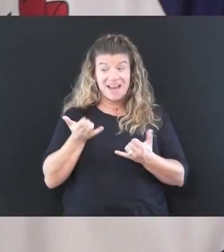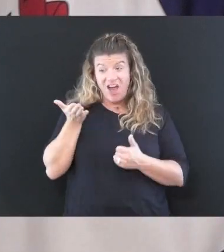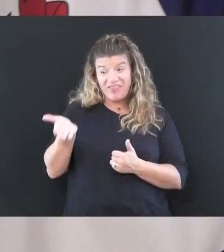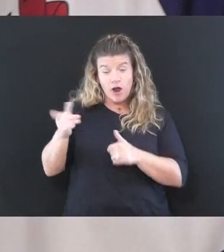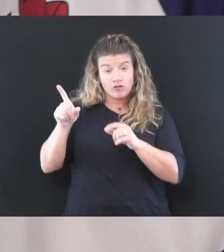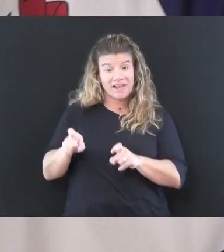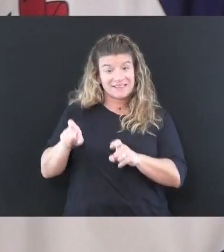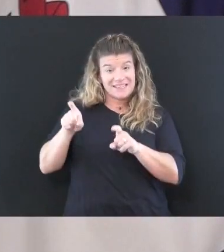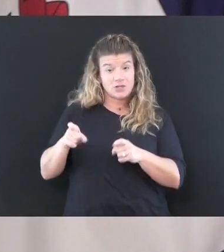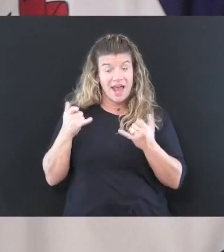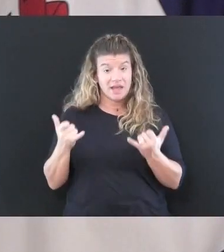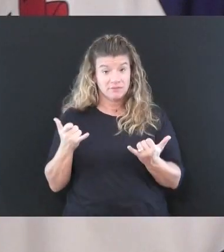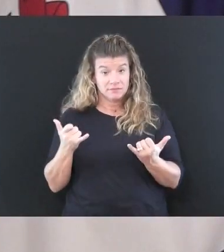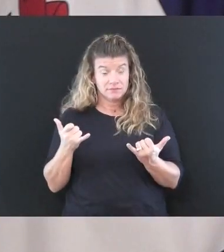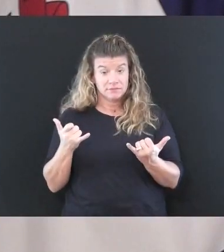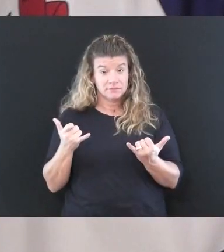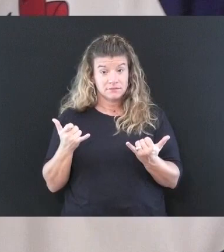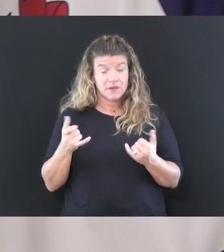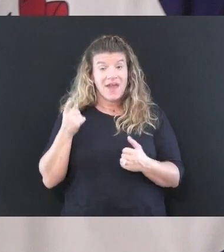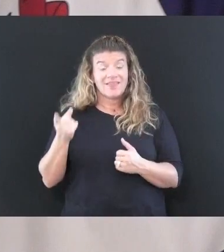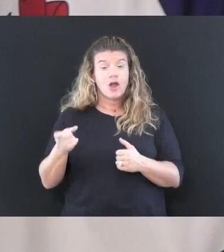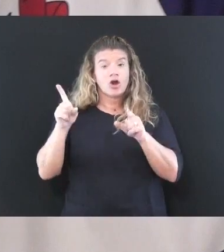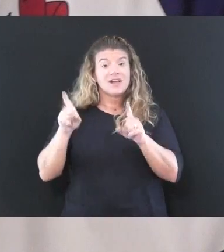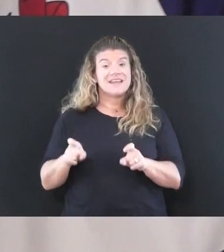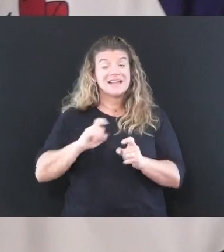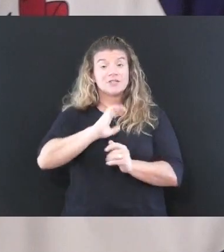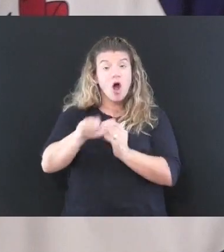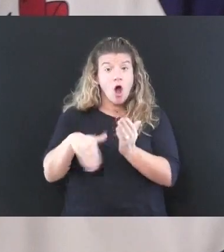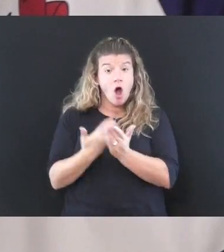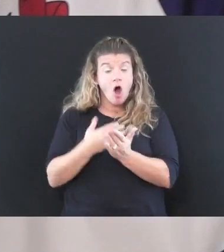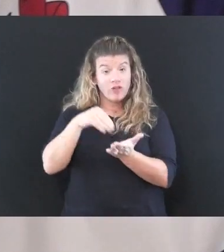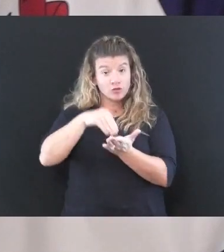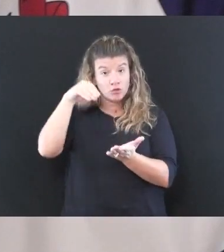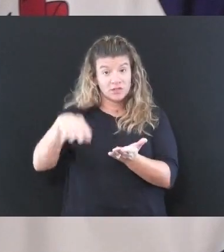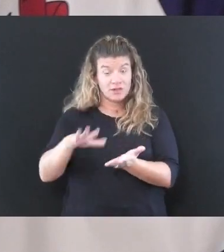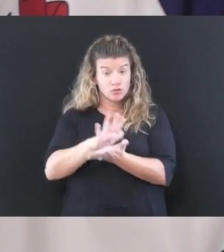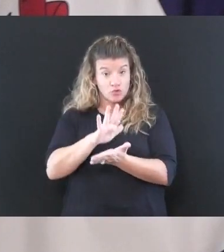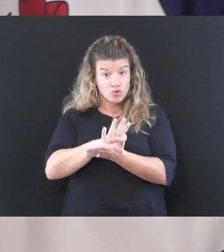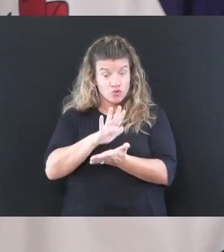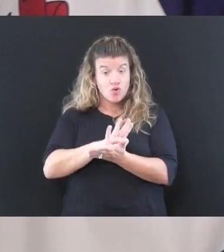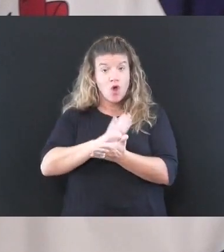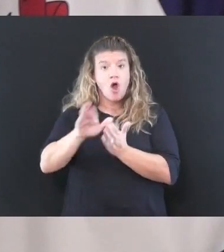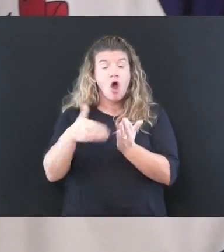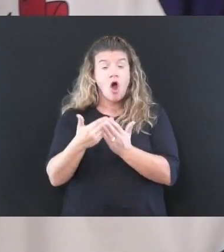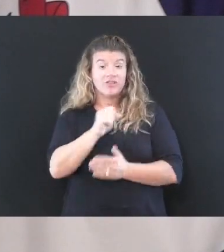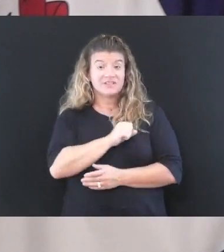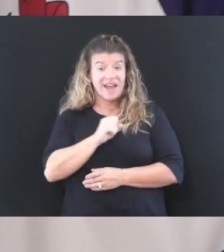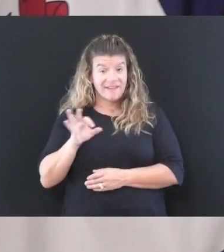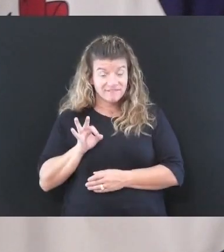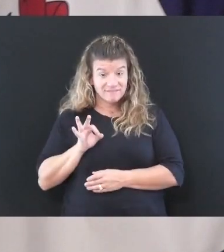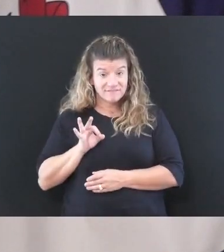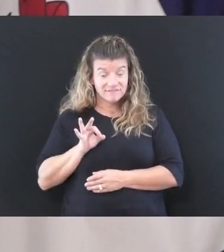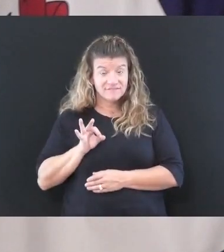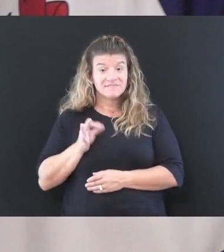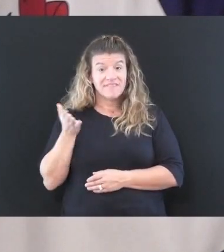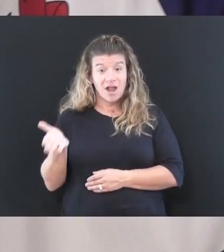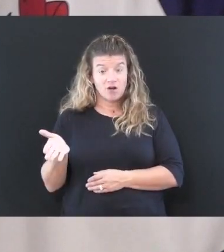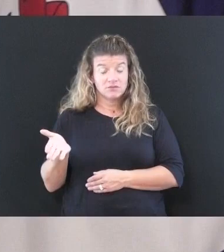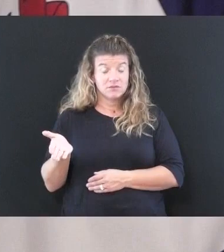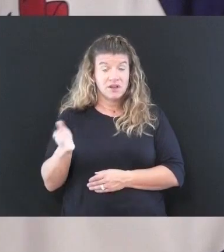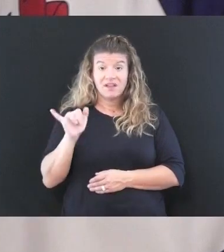testing today, and they're going to test all the students in the school, all the faculty, and all the staff. That is